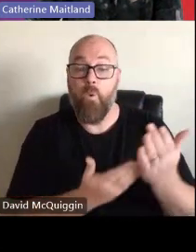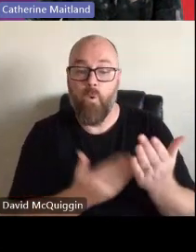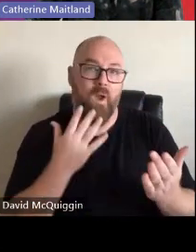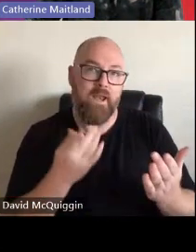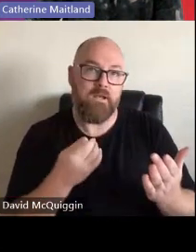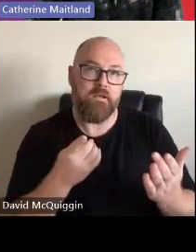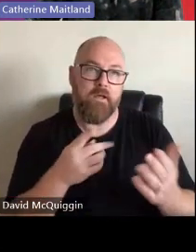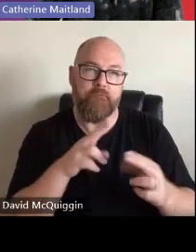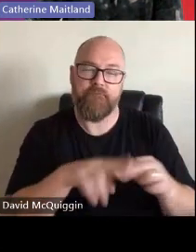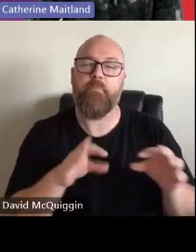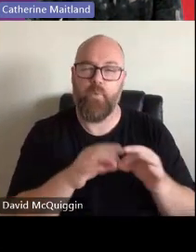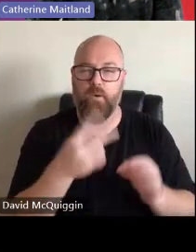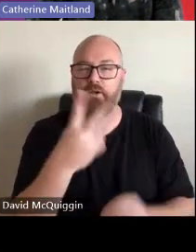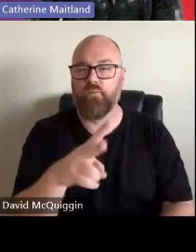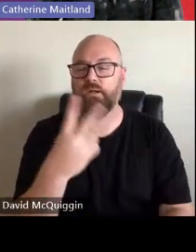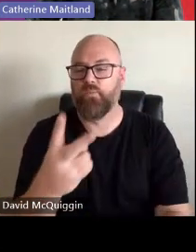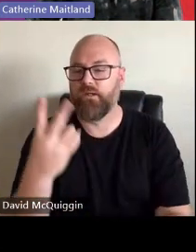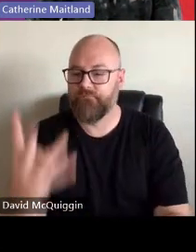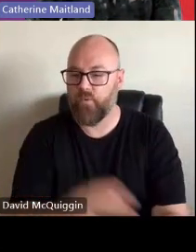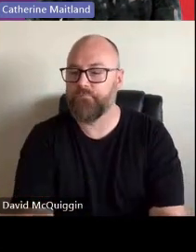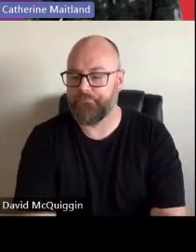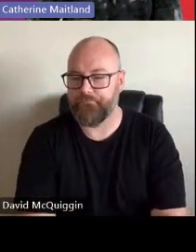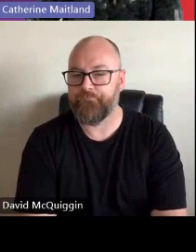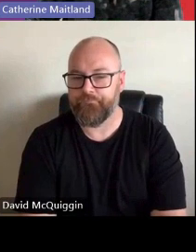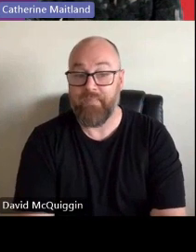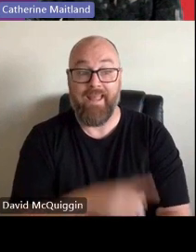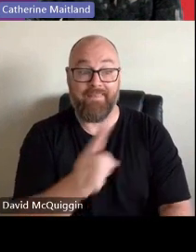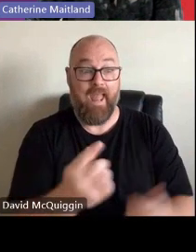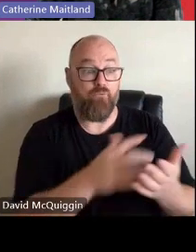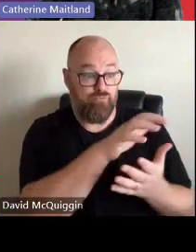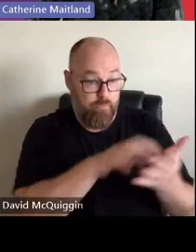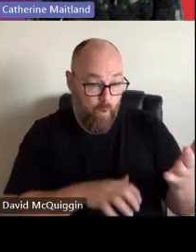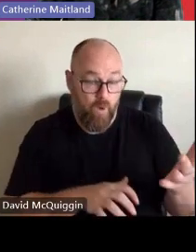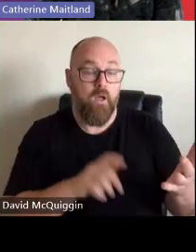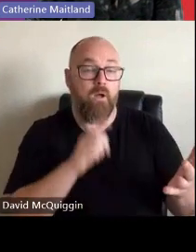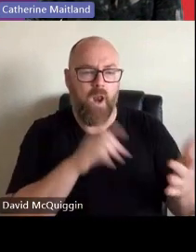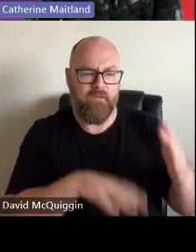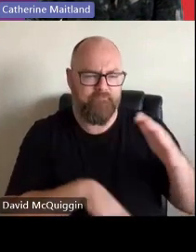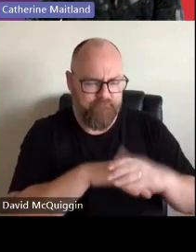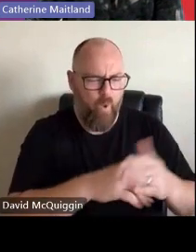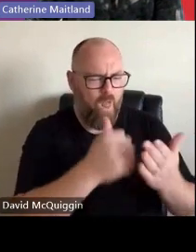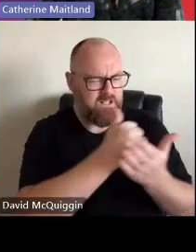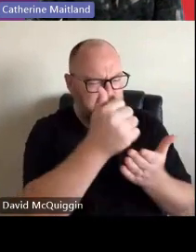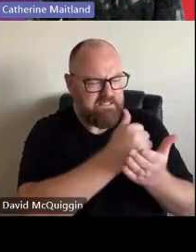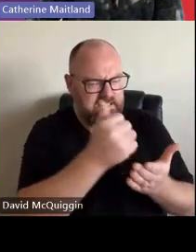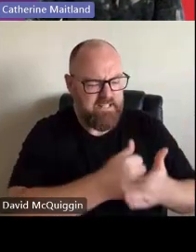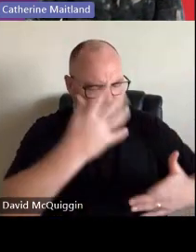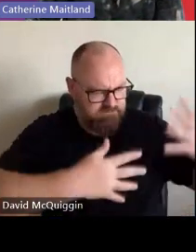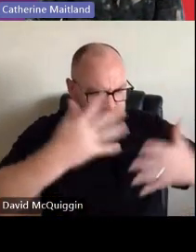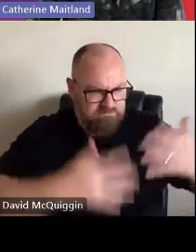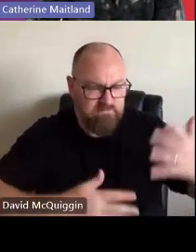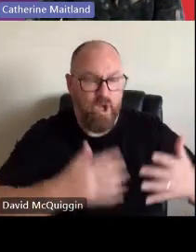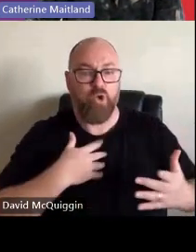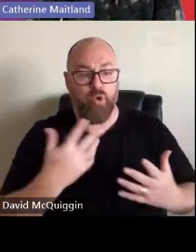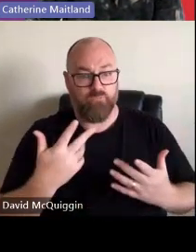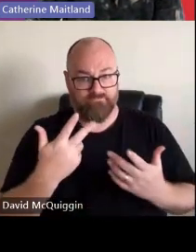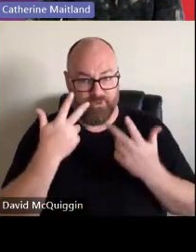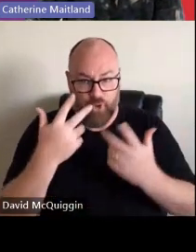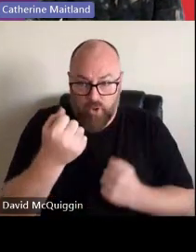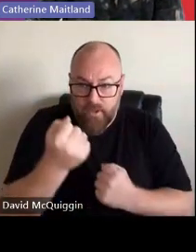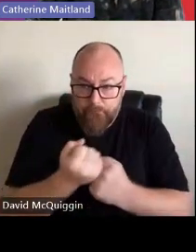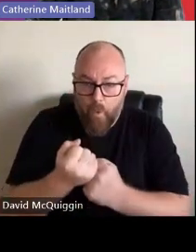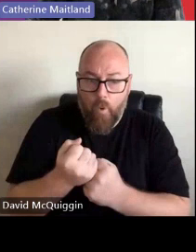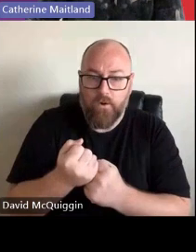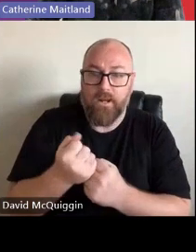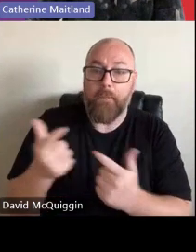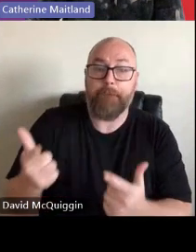February 2024. The report will contain a full range of statistics to support employers to prepare a business